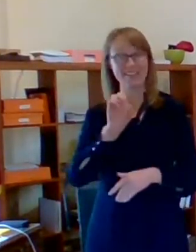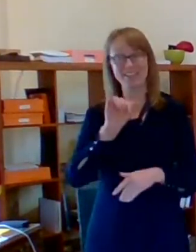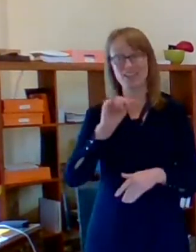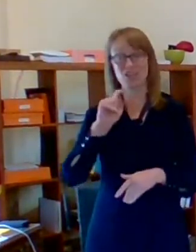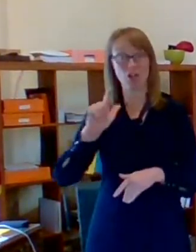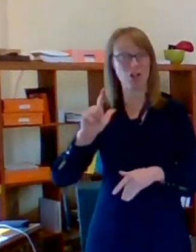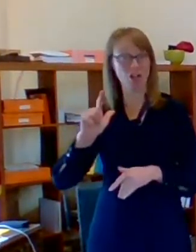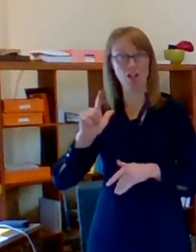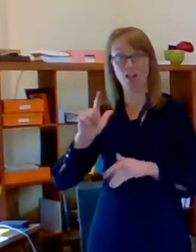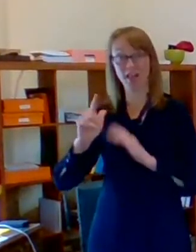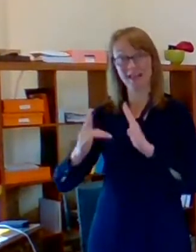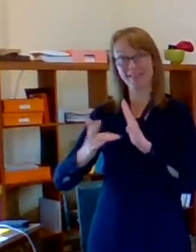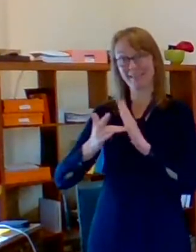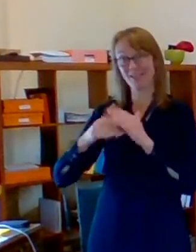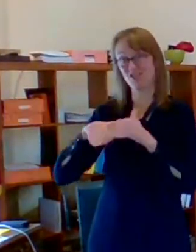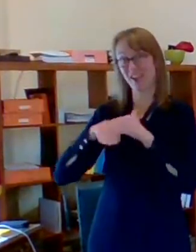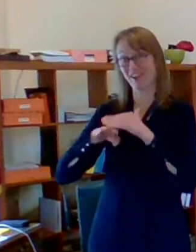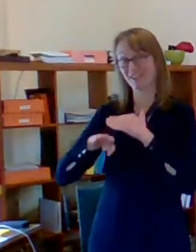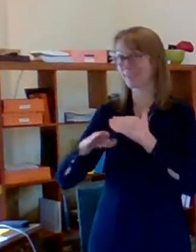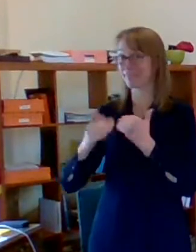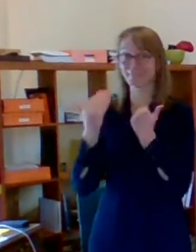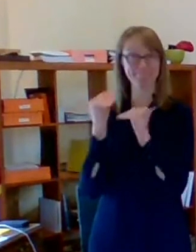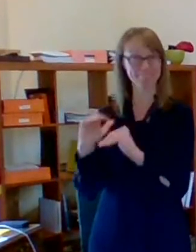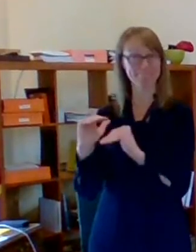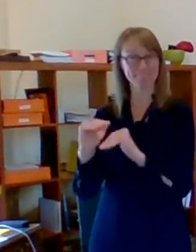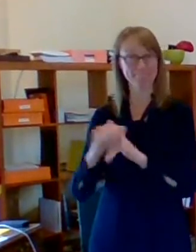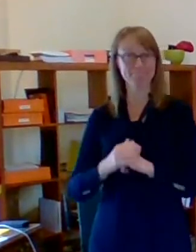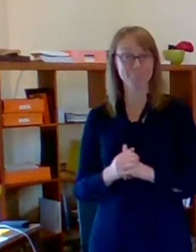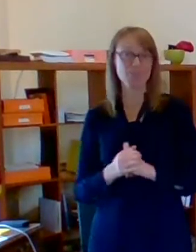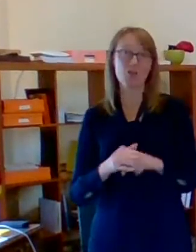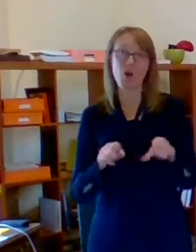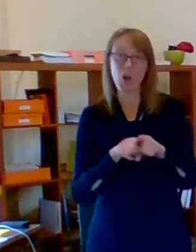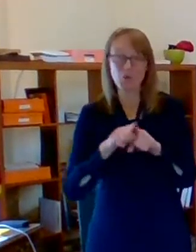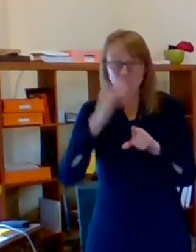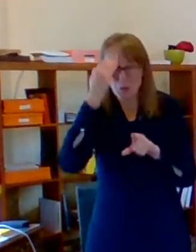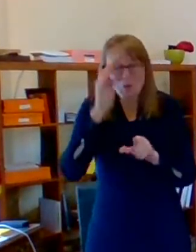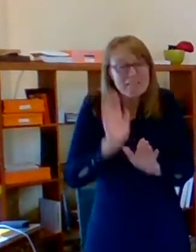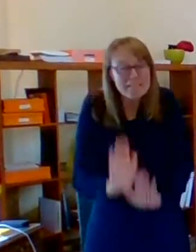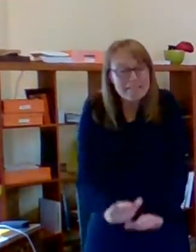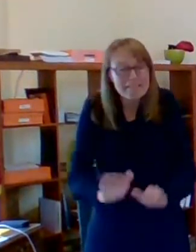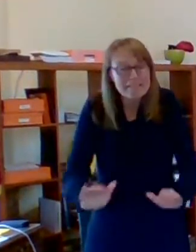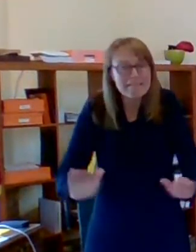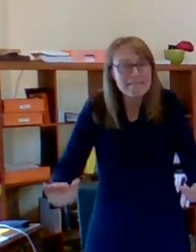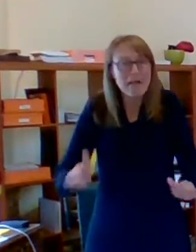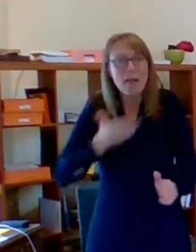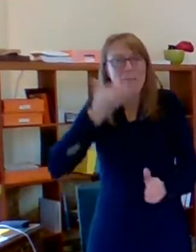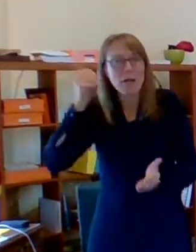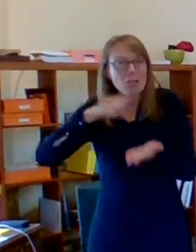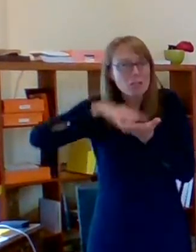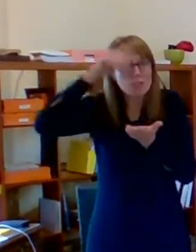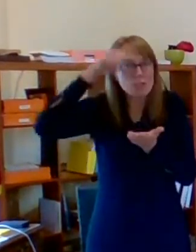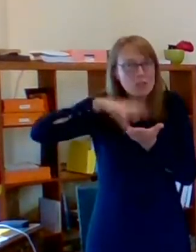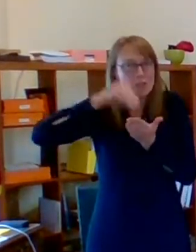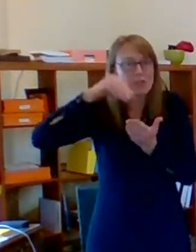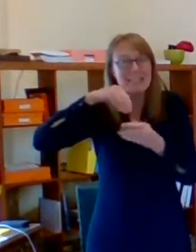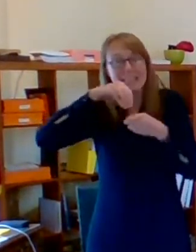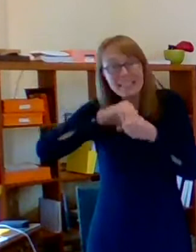really do learn better in the classroom than sitting in front of a screen. Tanya,